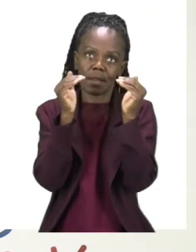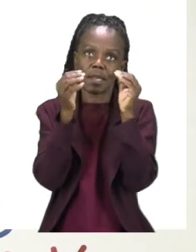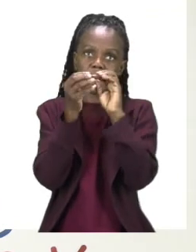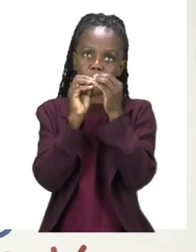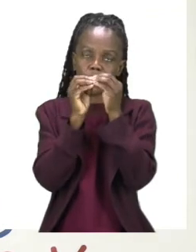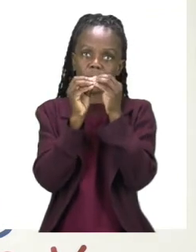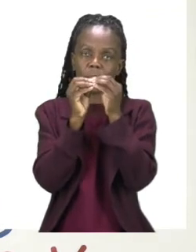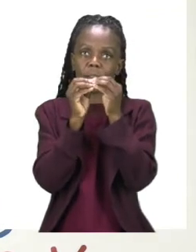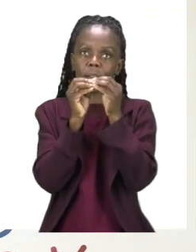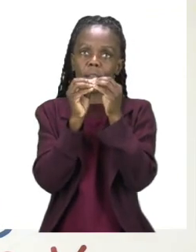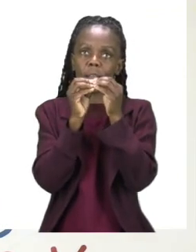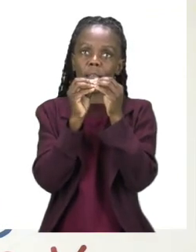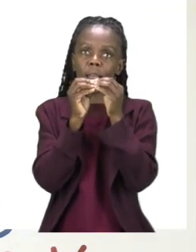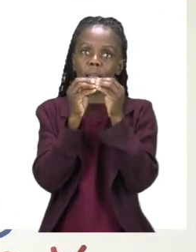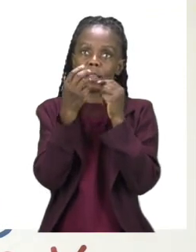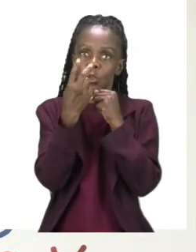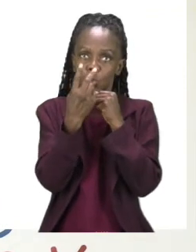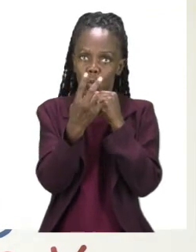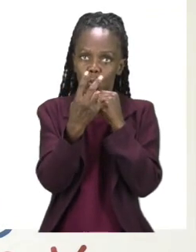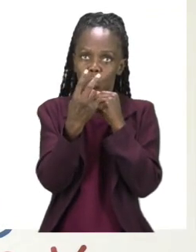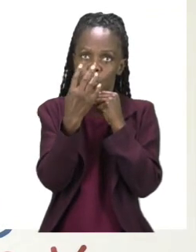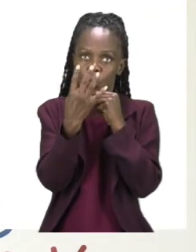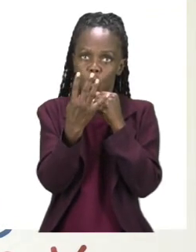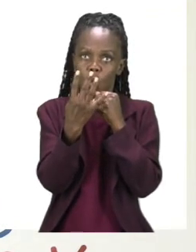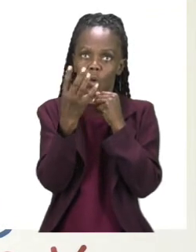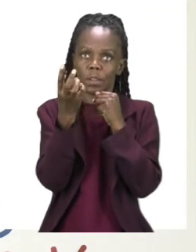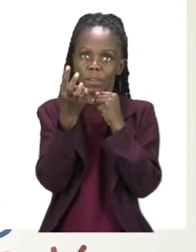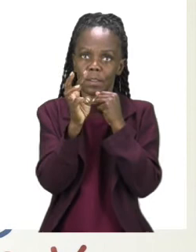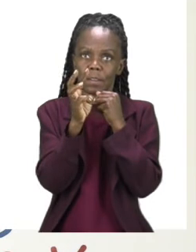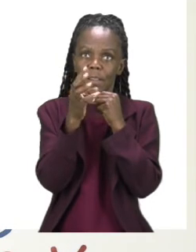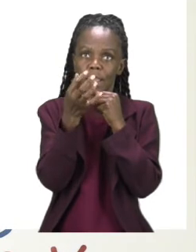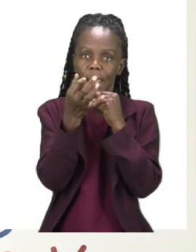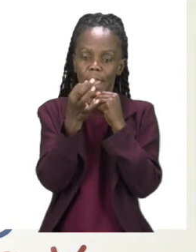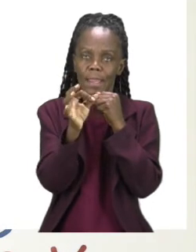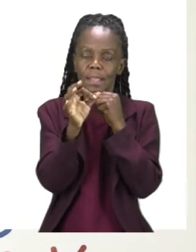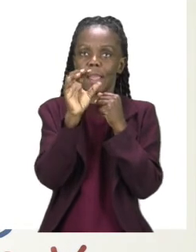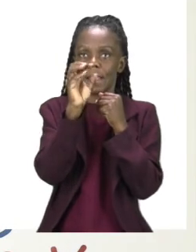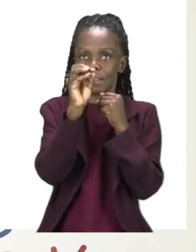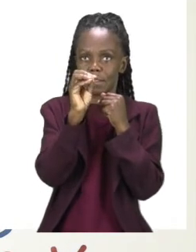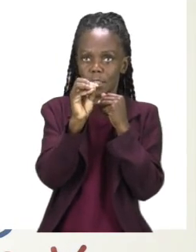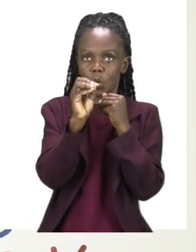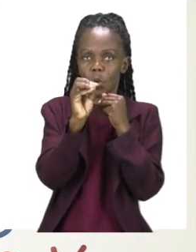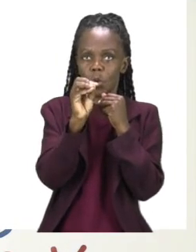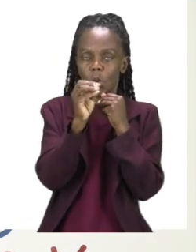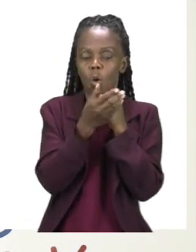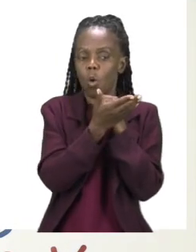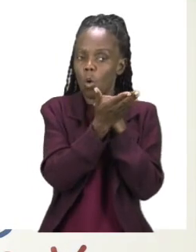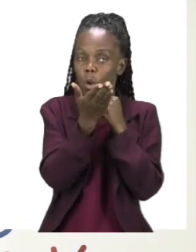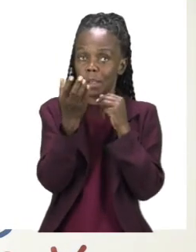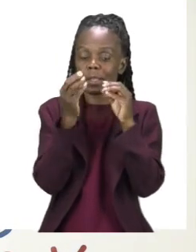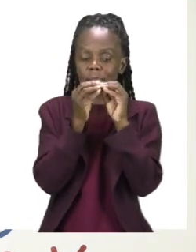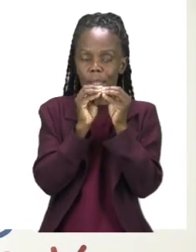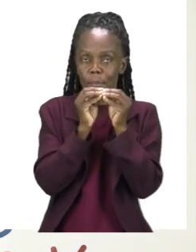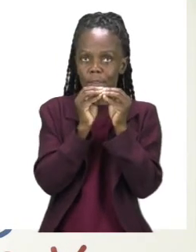4, 6, 8, and 0. So any